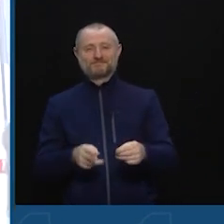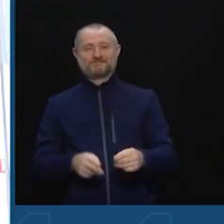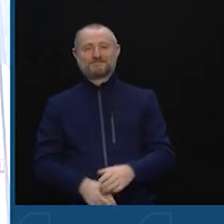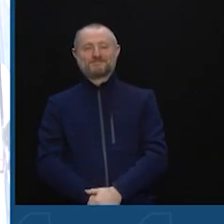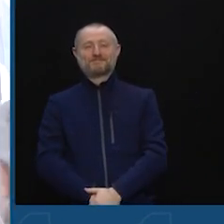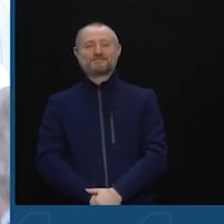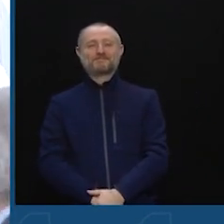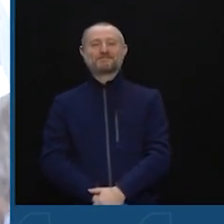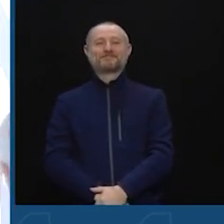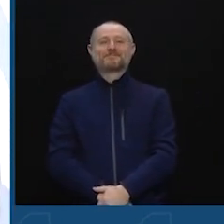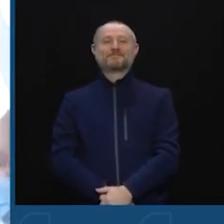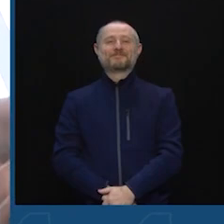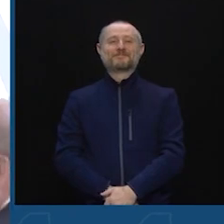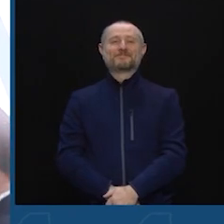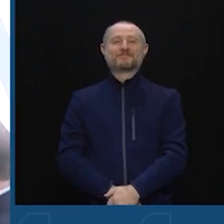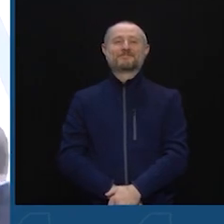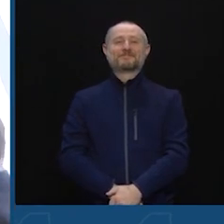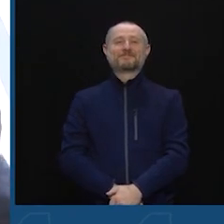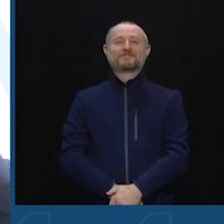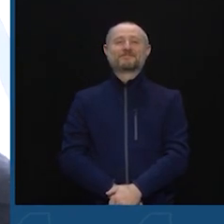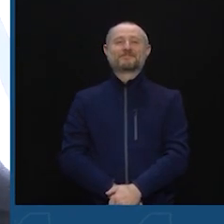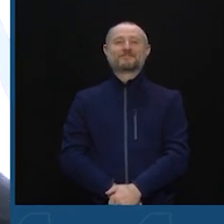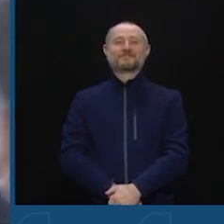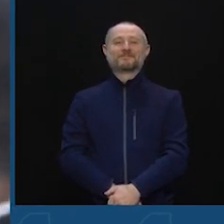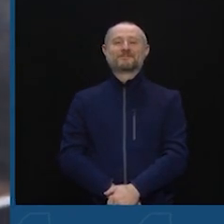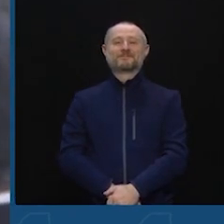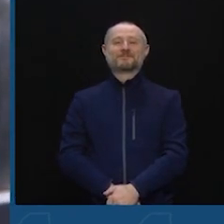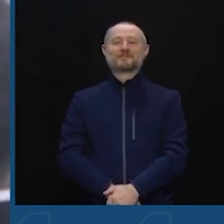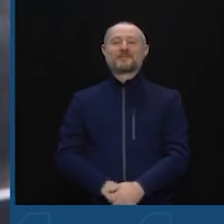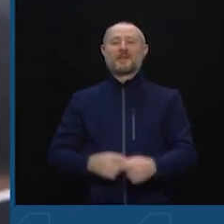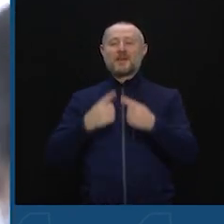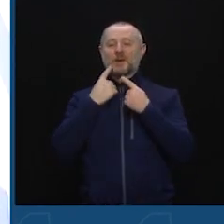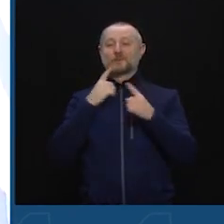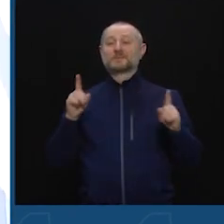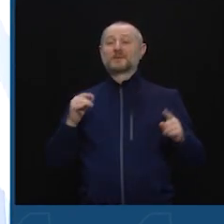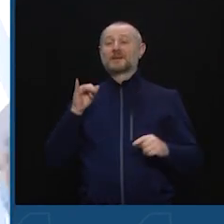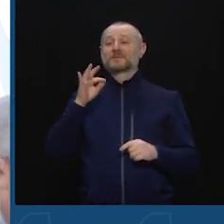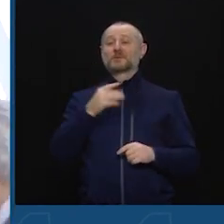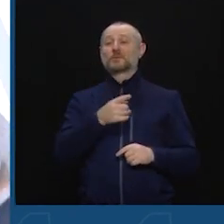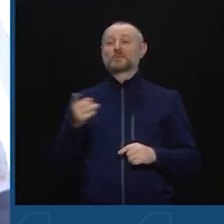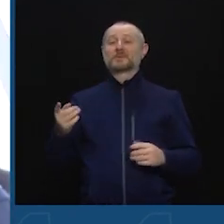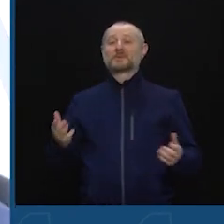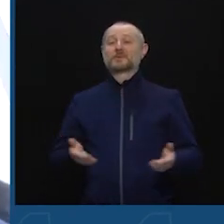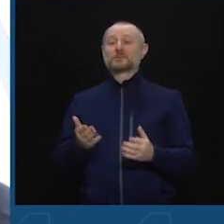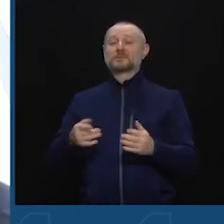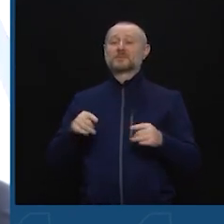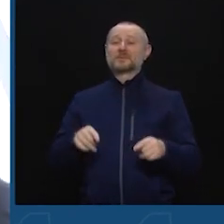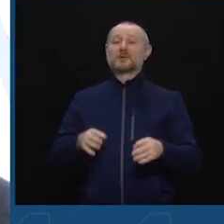If you are joining us here in person, please remain seated during the ribbon cutting. Thank you.